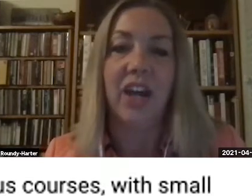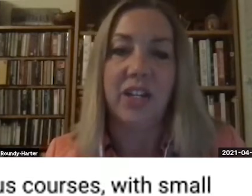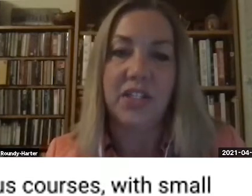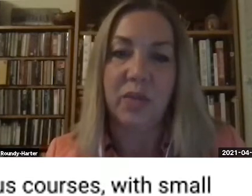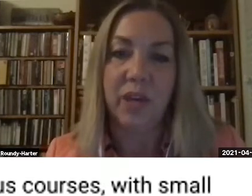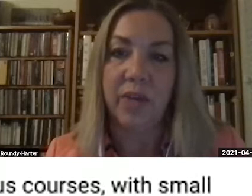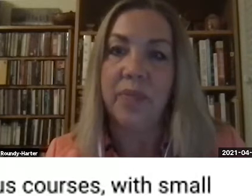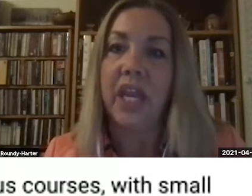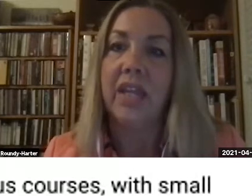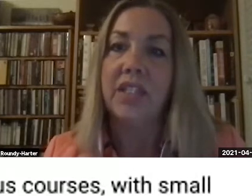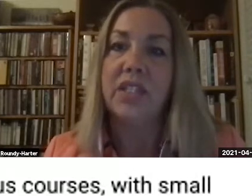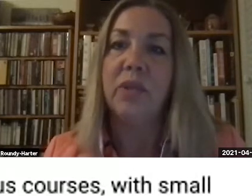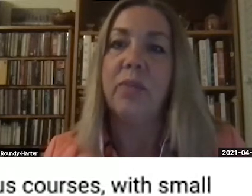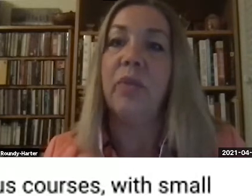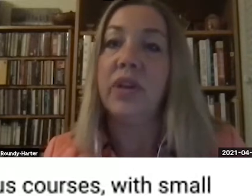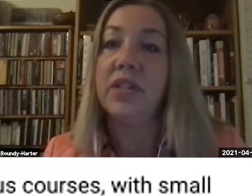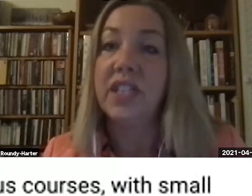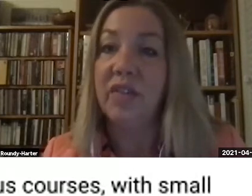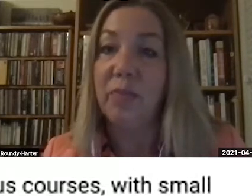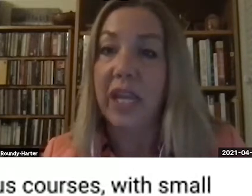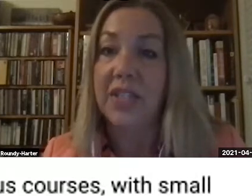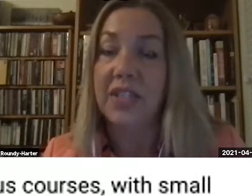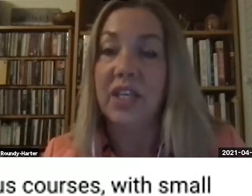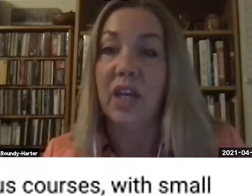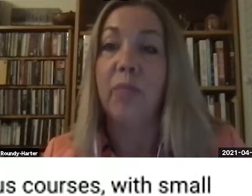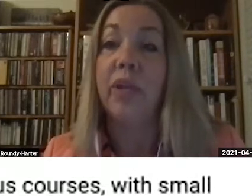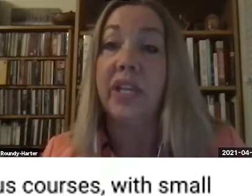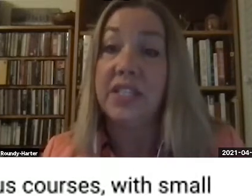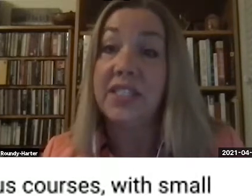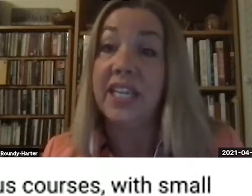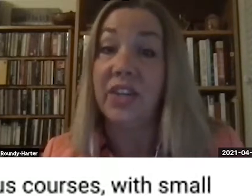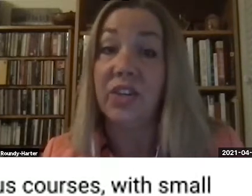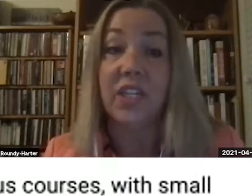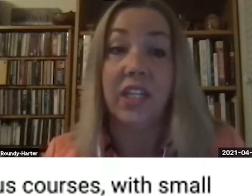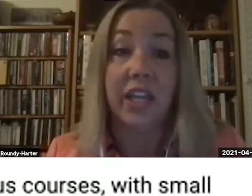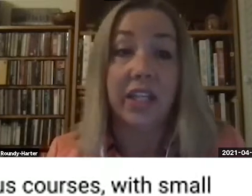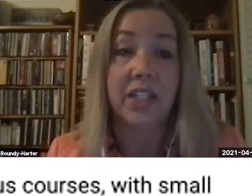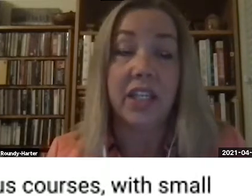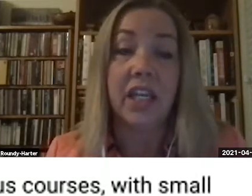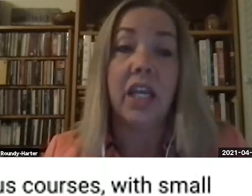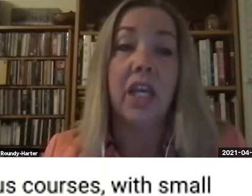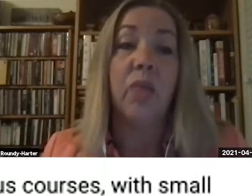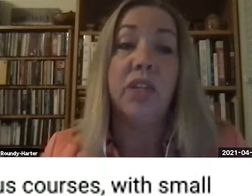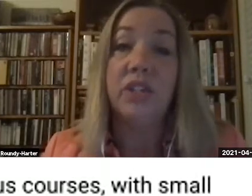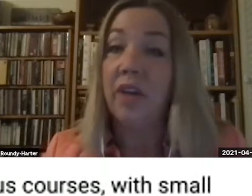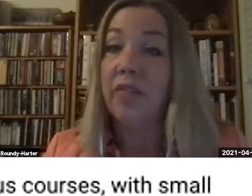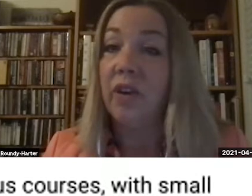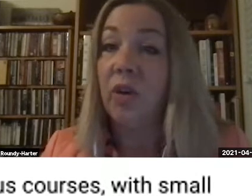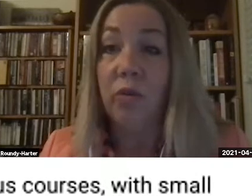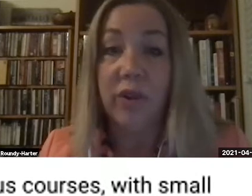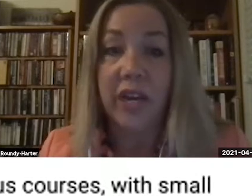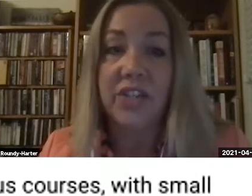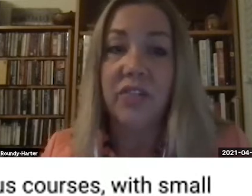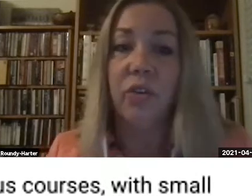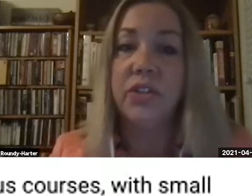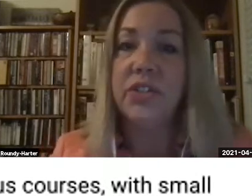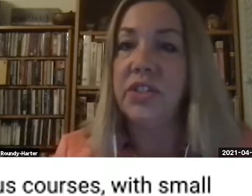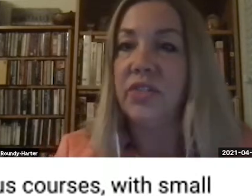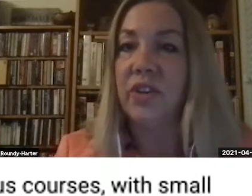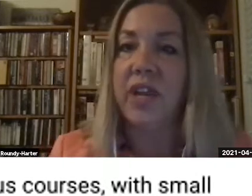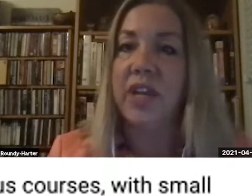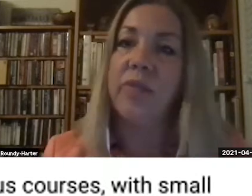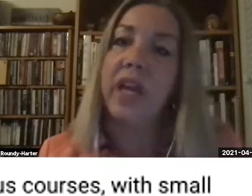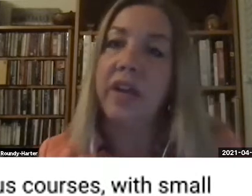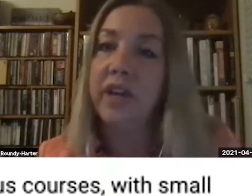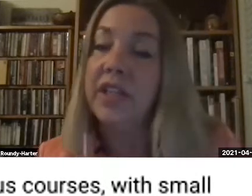in OdysseyWare, and that's a bit more self-paced, but it is standards aligned. We do offer a whole range of courses